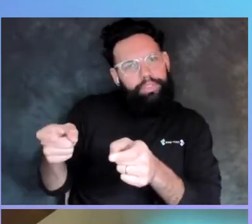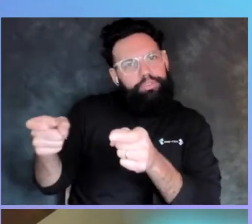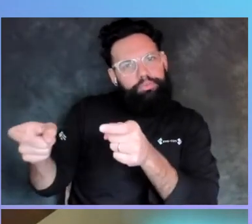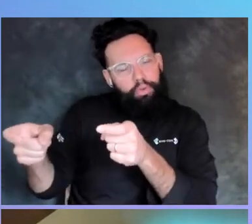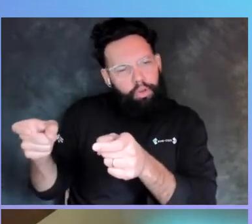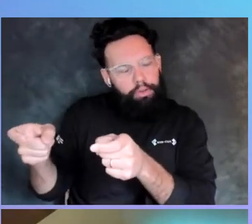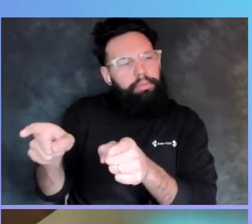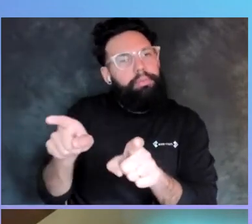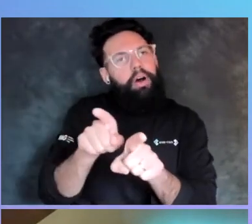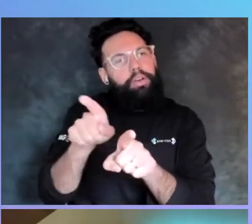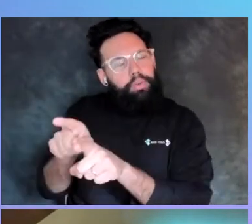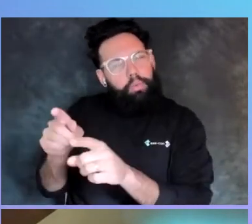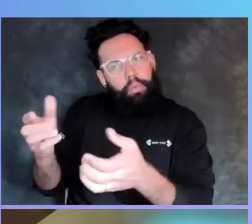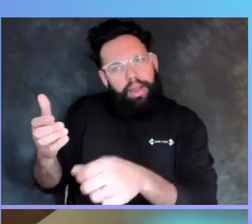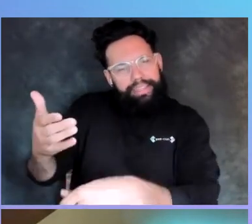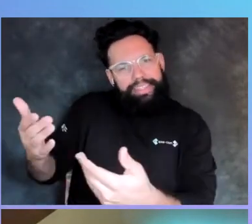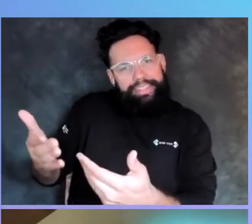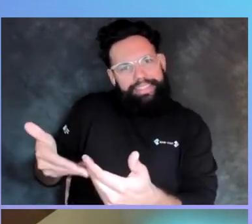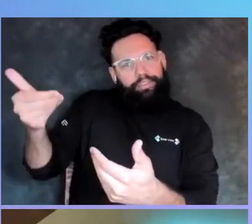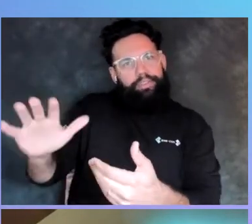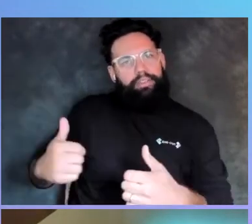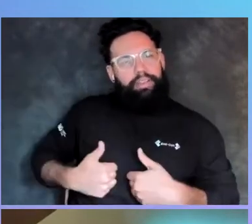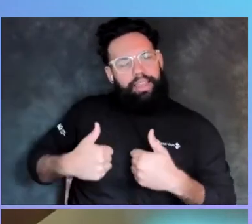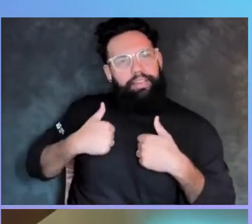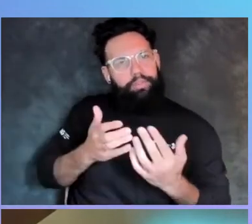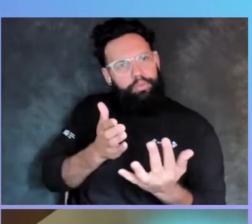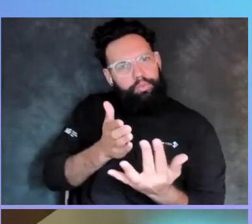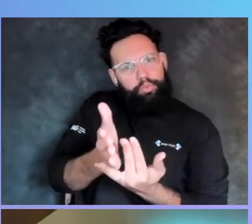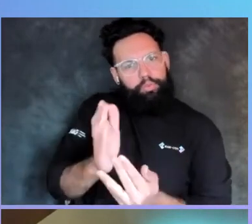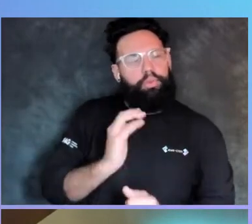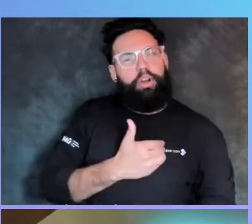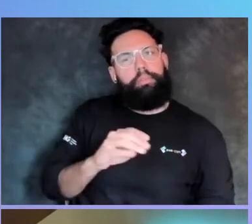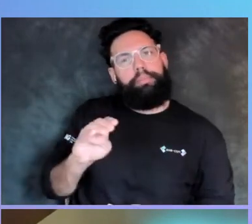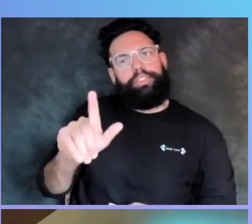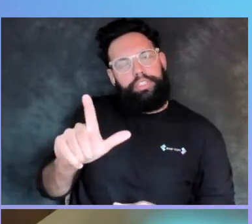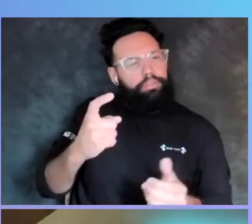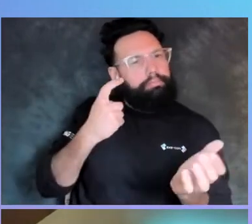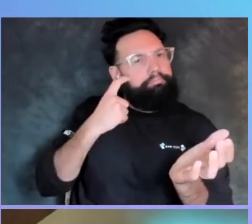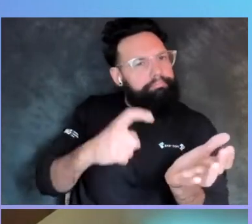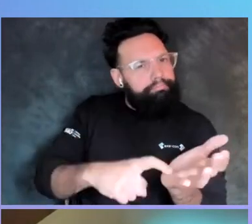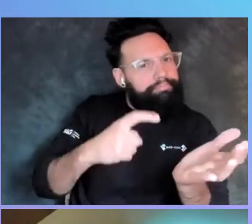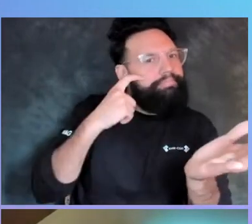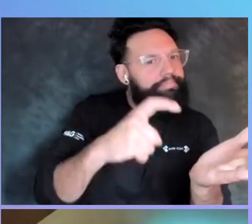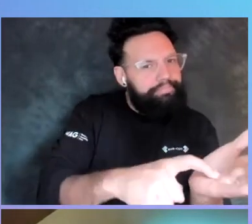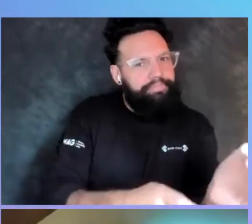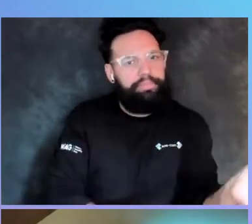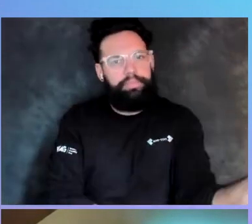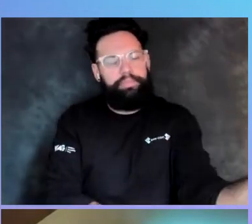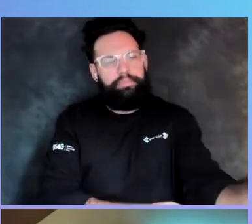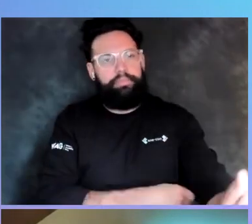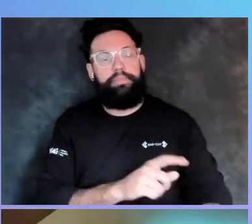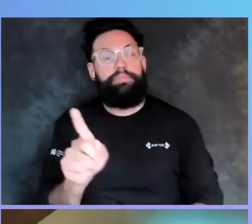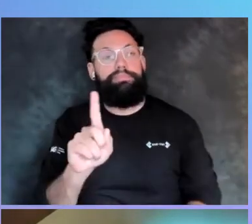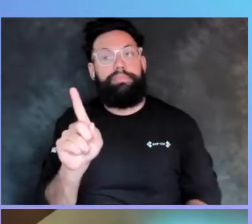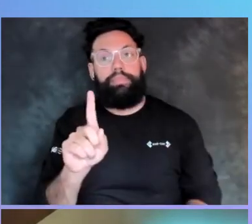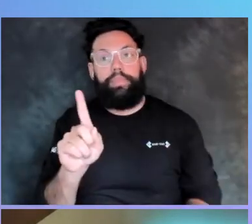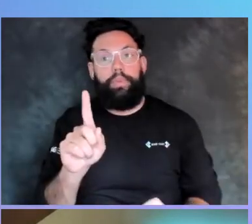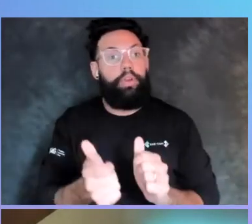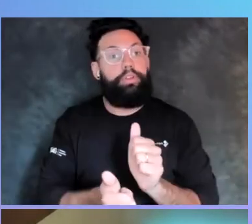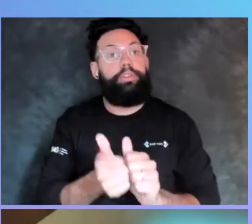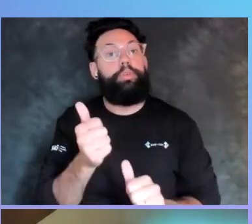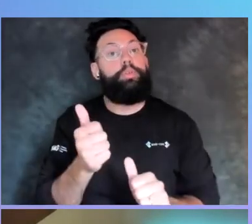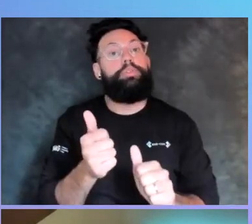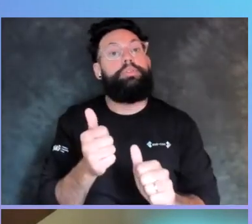our machine learning based detections. So the first place in Axe DevTools Pro where we use this is in the elements